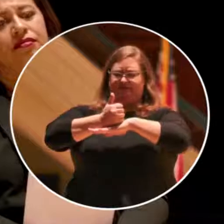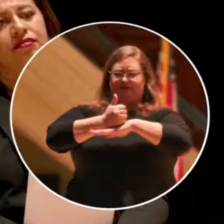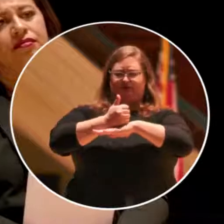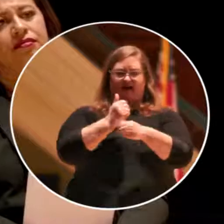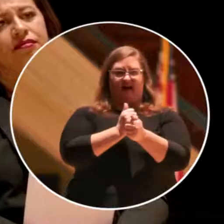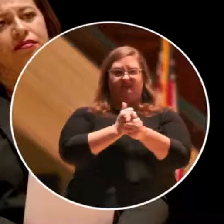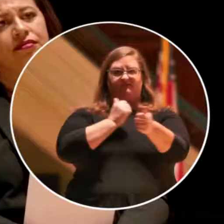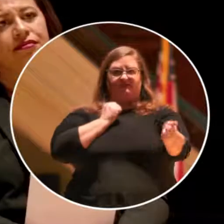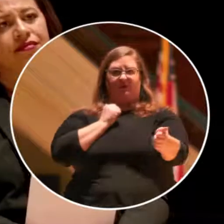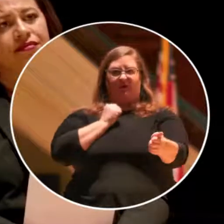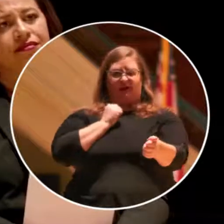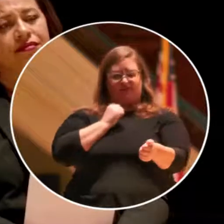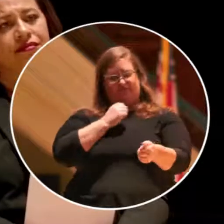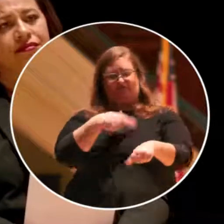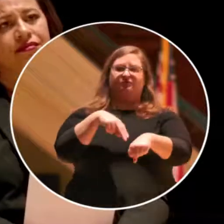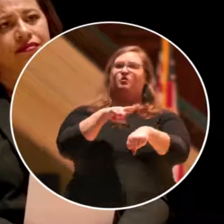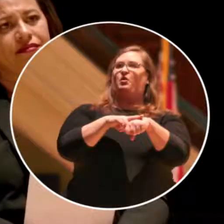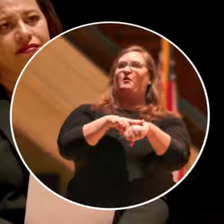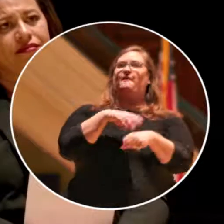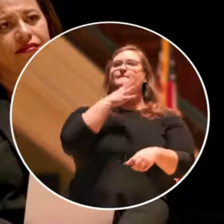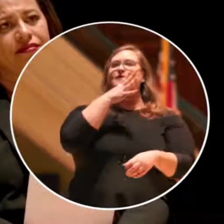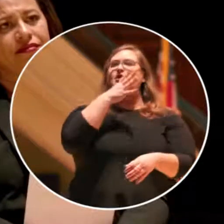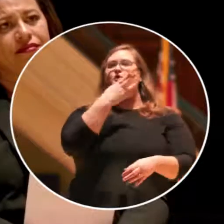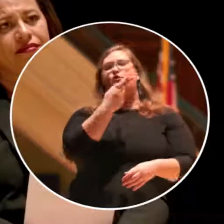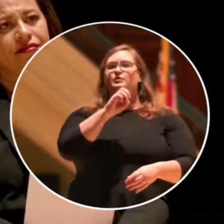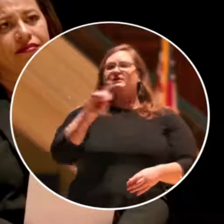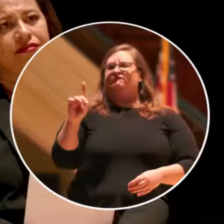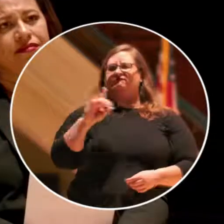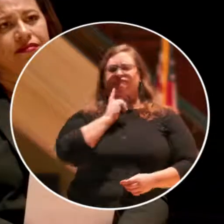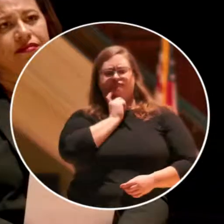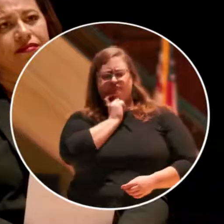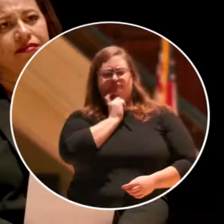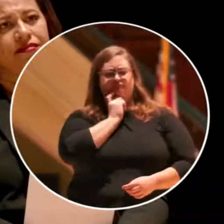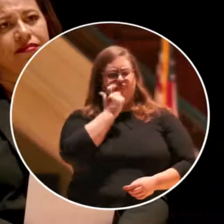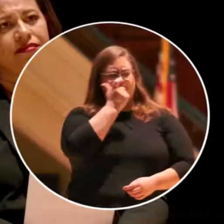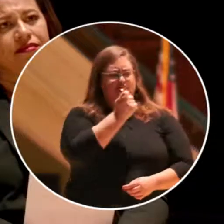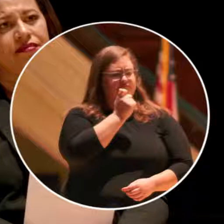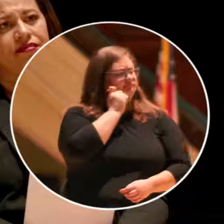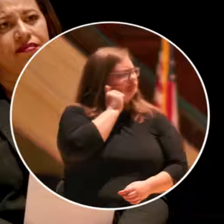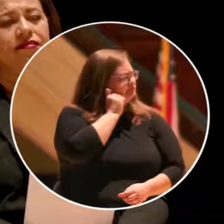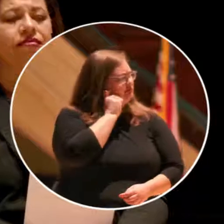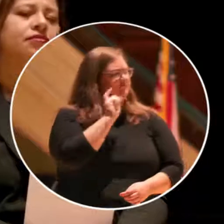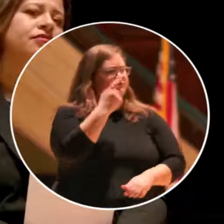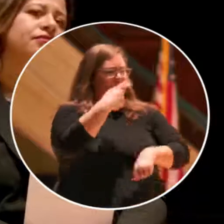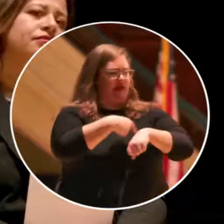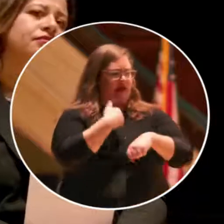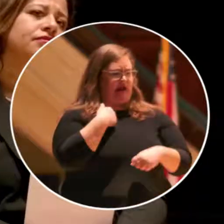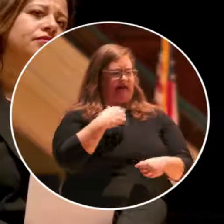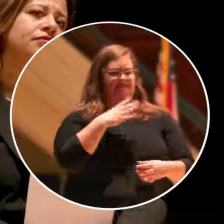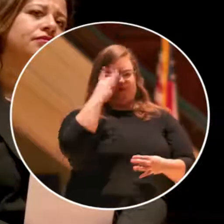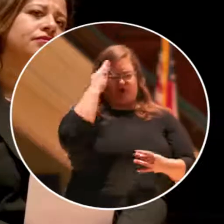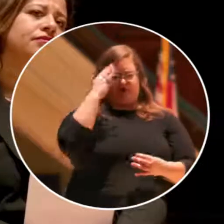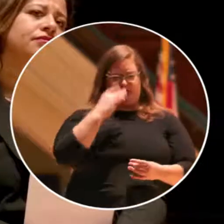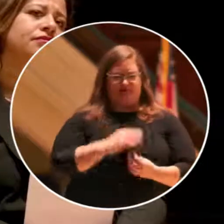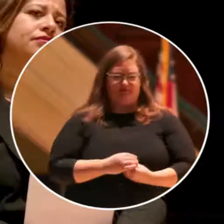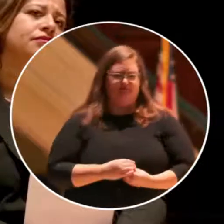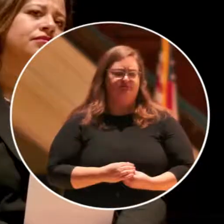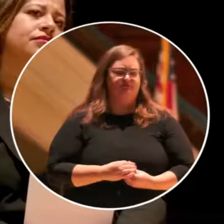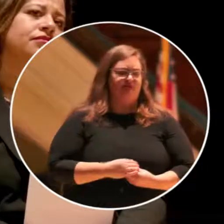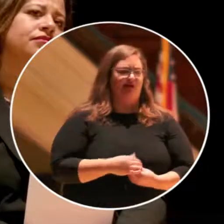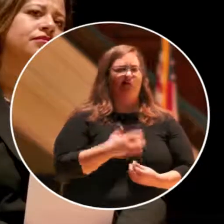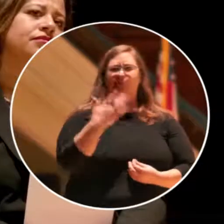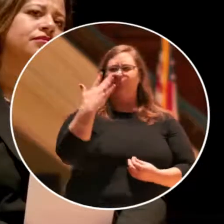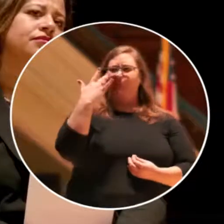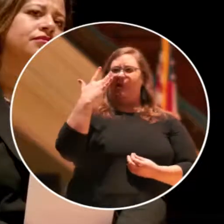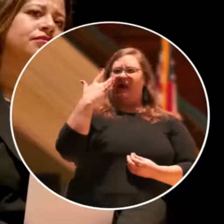This is the first time I'm consciously and purposely asking myself this question. Why would I want to be one after seeing